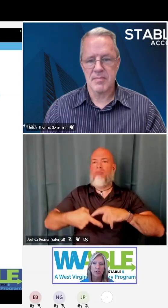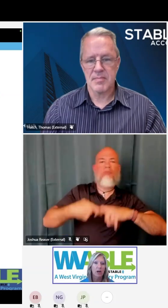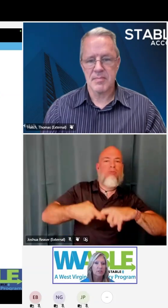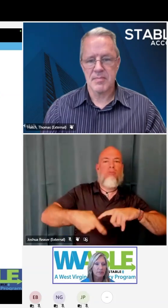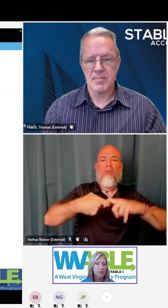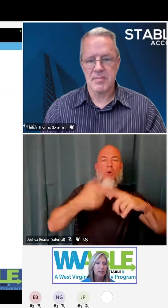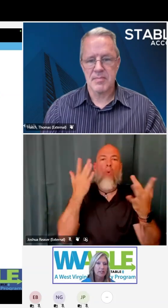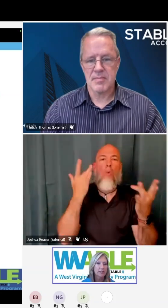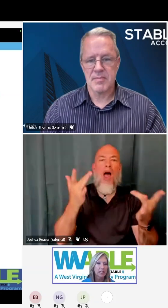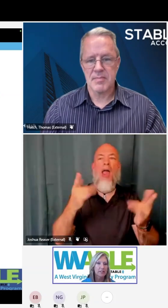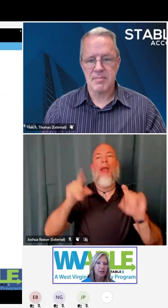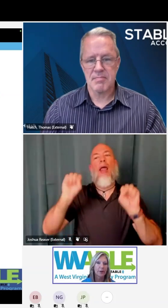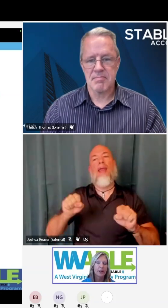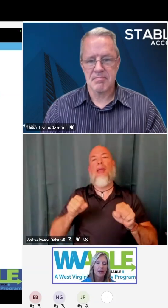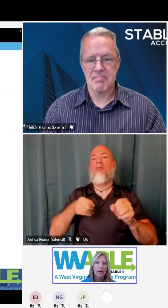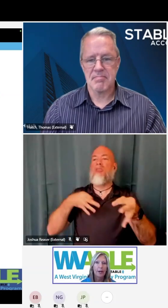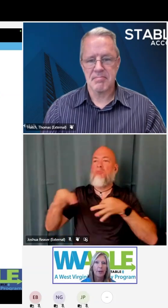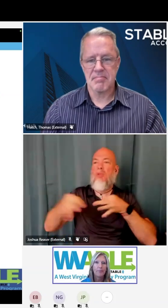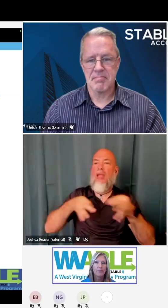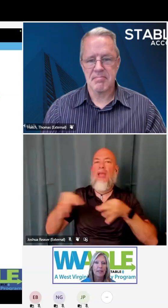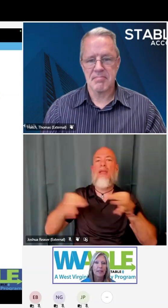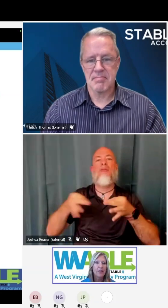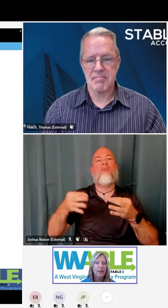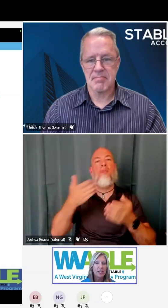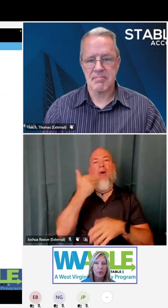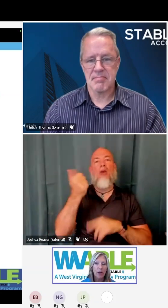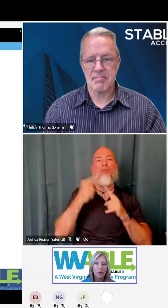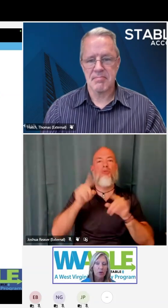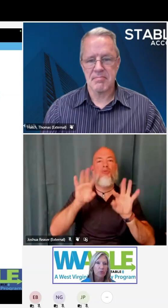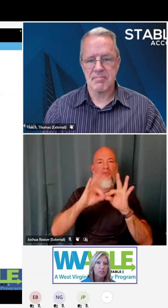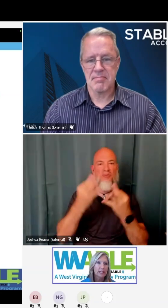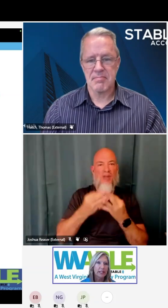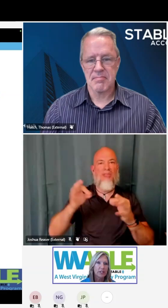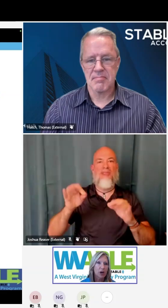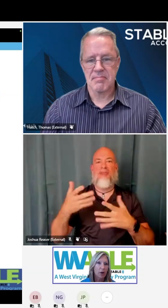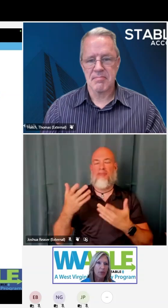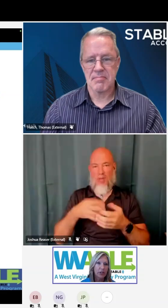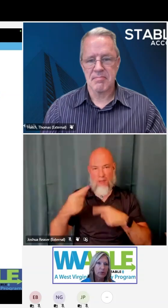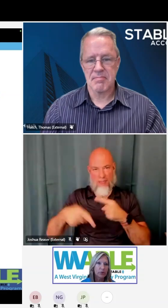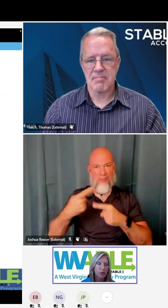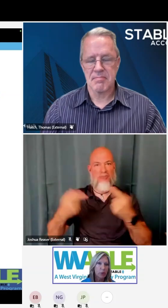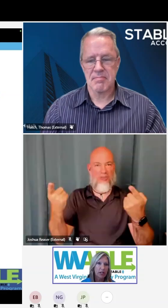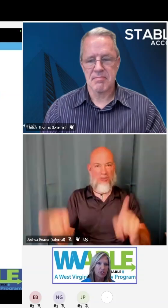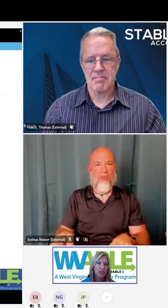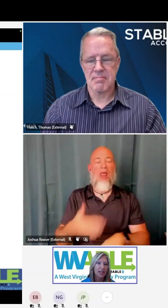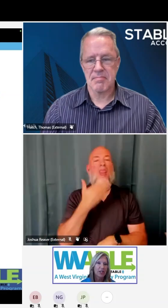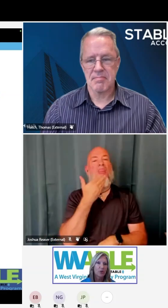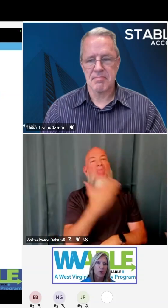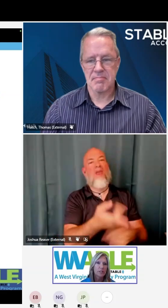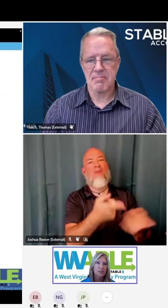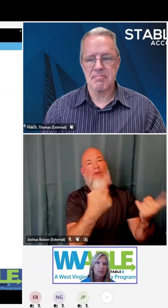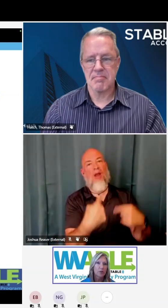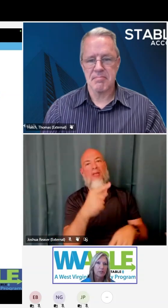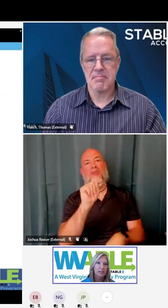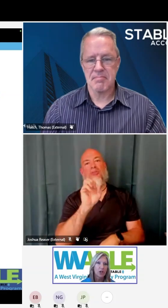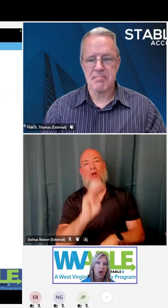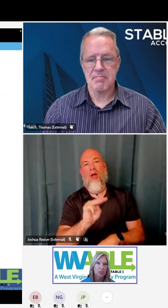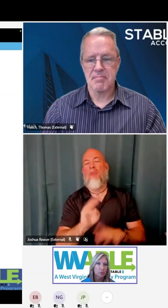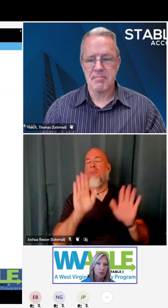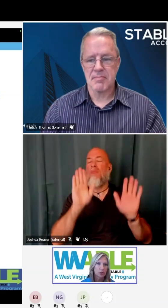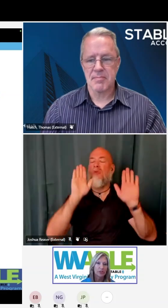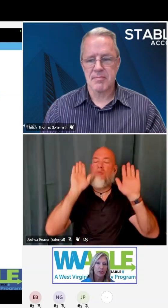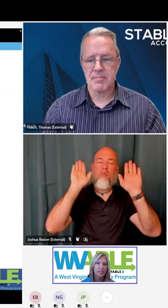presentations and when I talk to families and things. So again, thank you everyone for attending. Tom, thank you so much. You're always